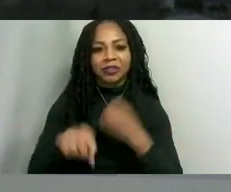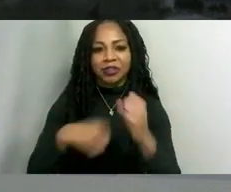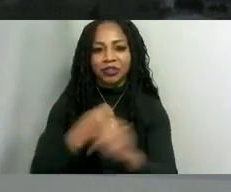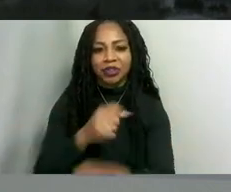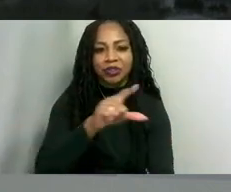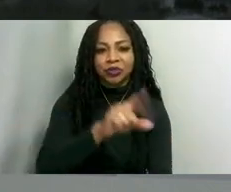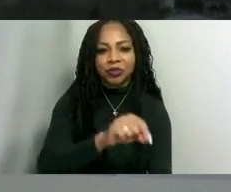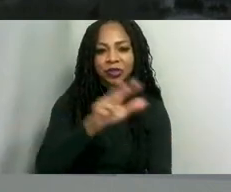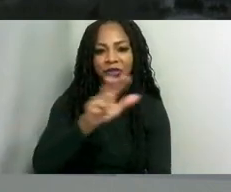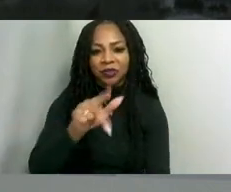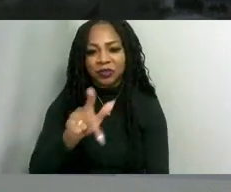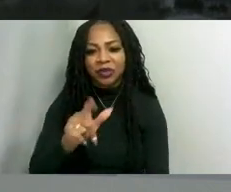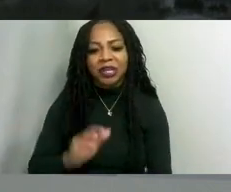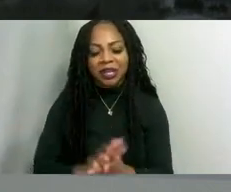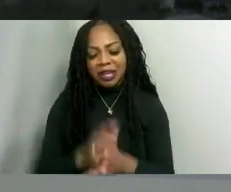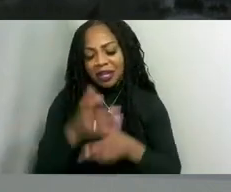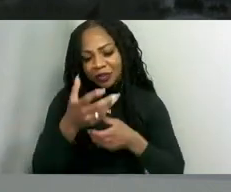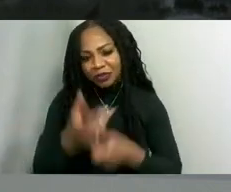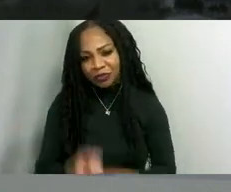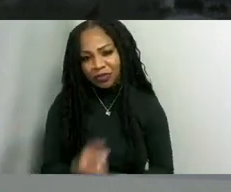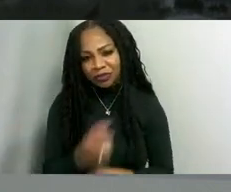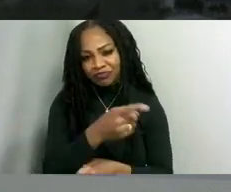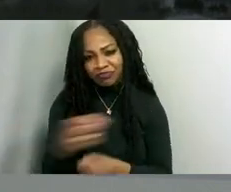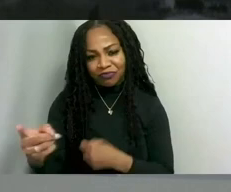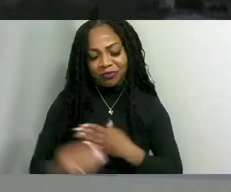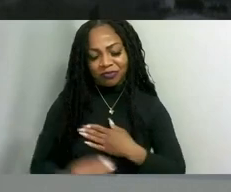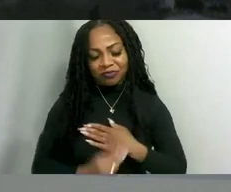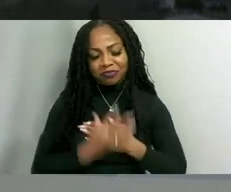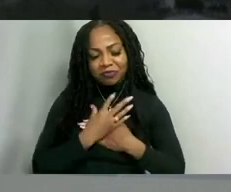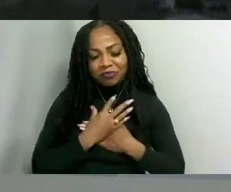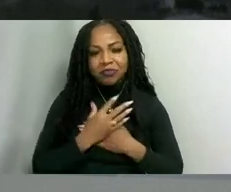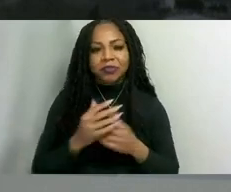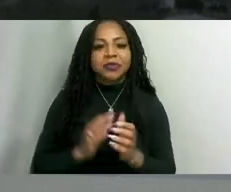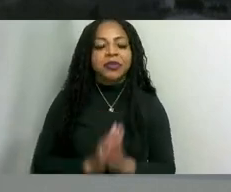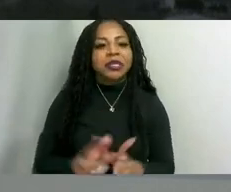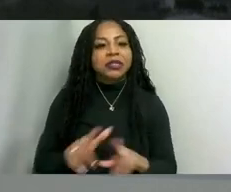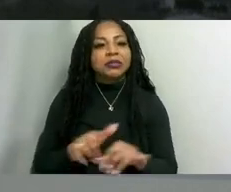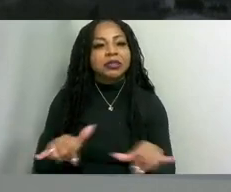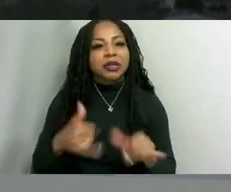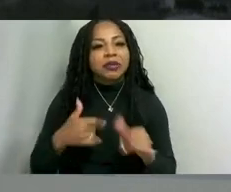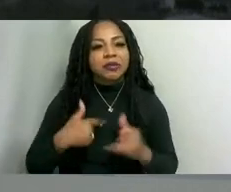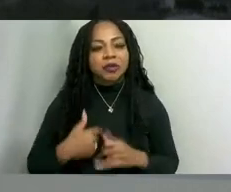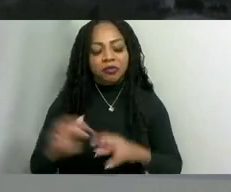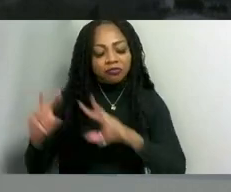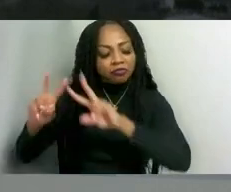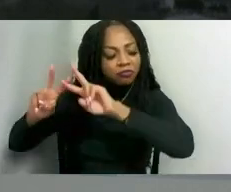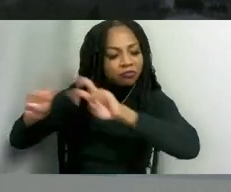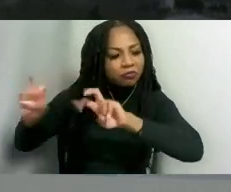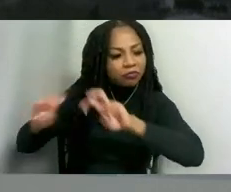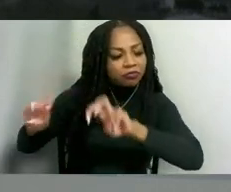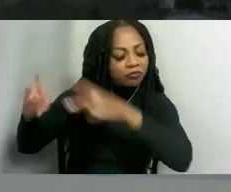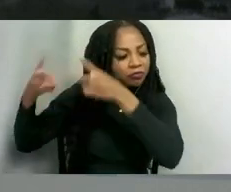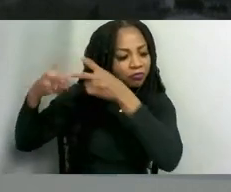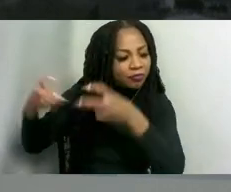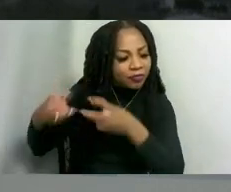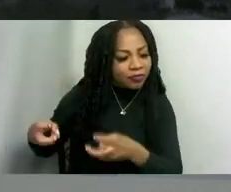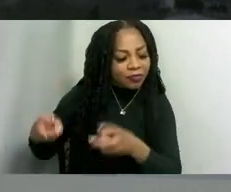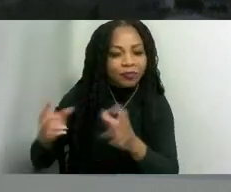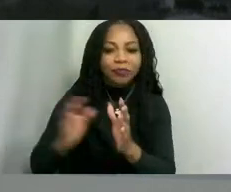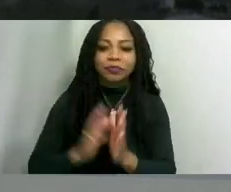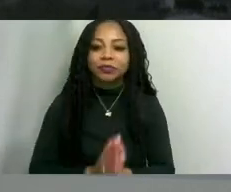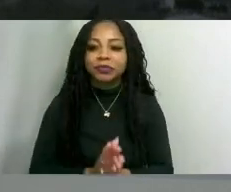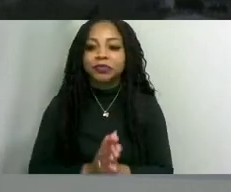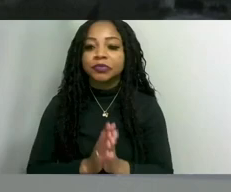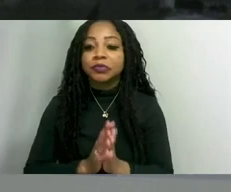have been as we have continued to reflect on the theme of reckonings and reimaginings. The third big thinking